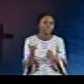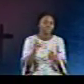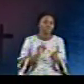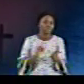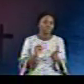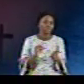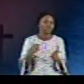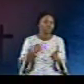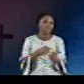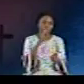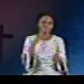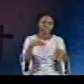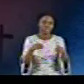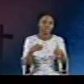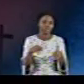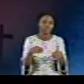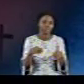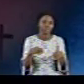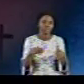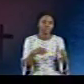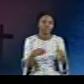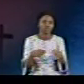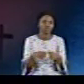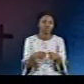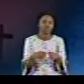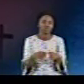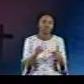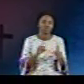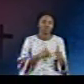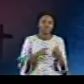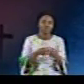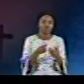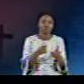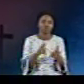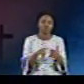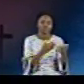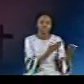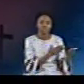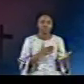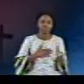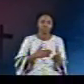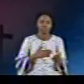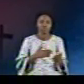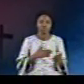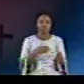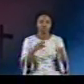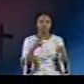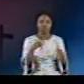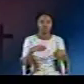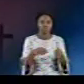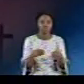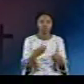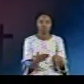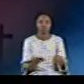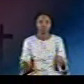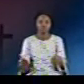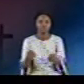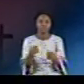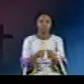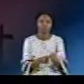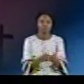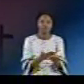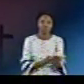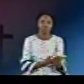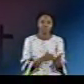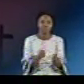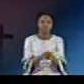and I started packing my goods for my house where I'm living for Swale. So every morning that I'm come to market,